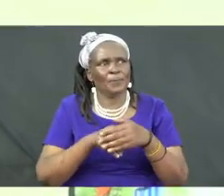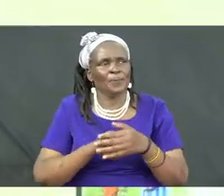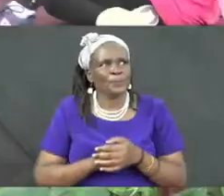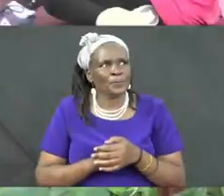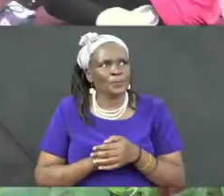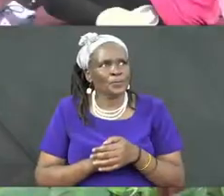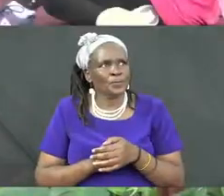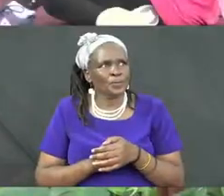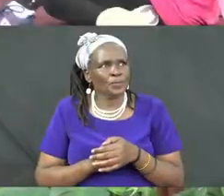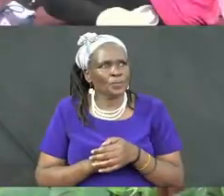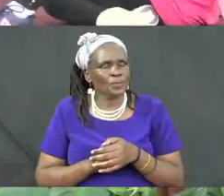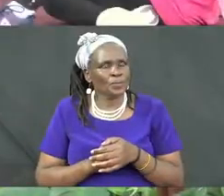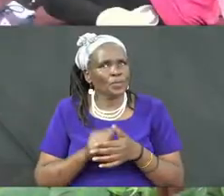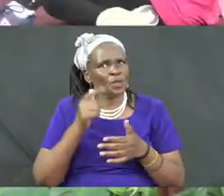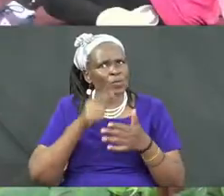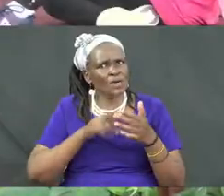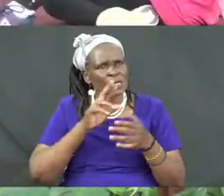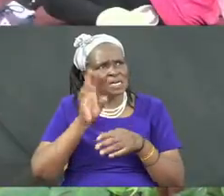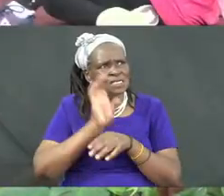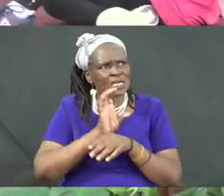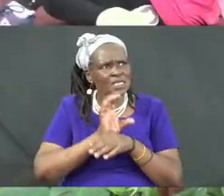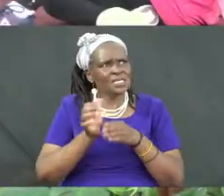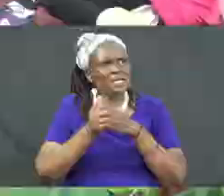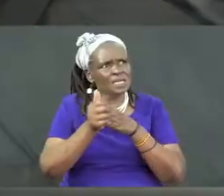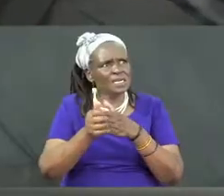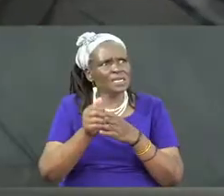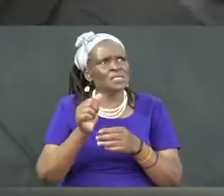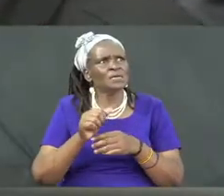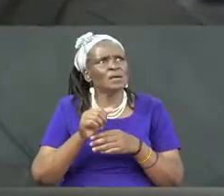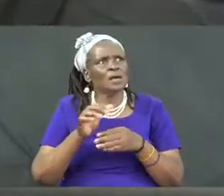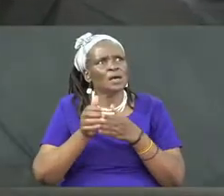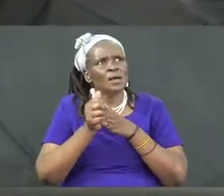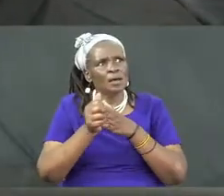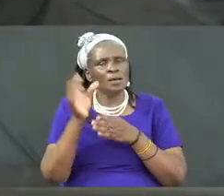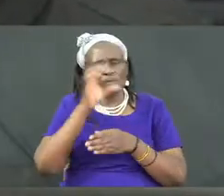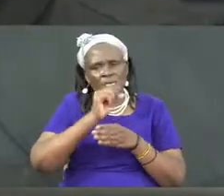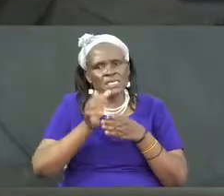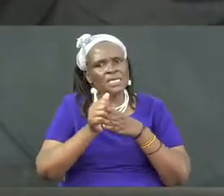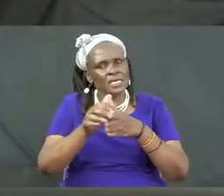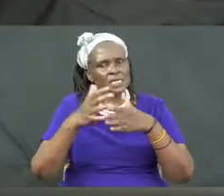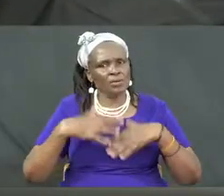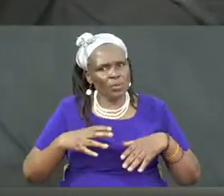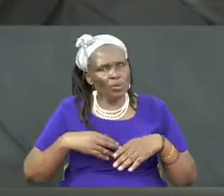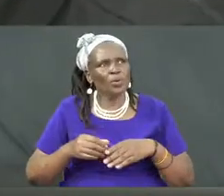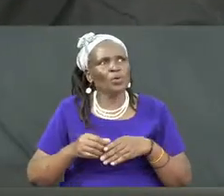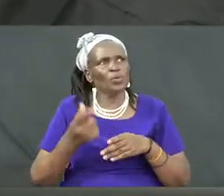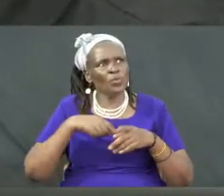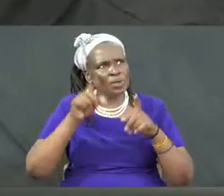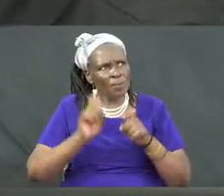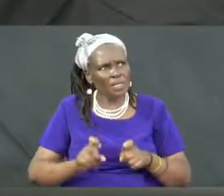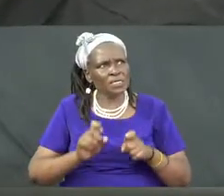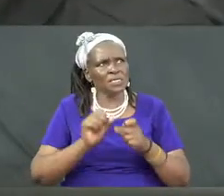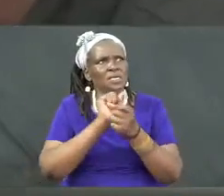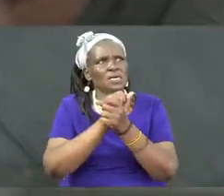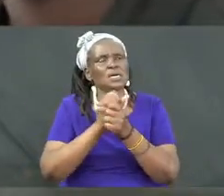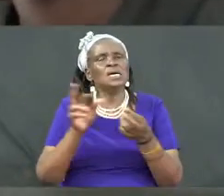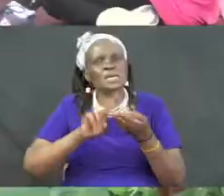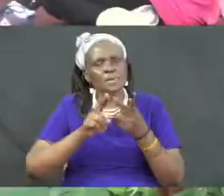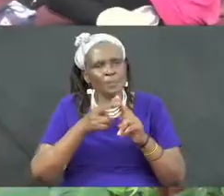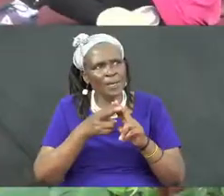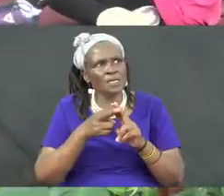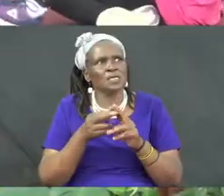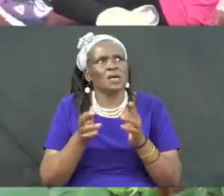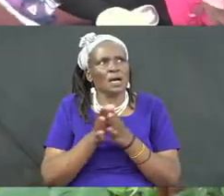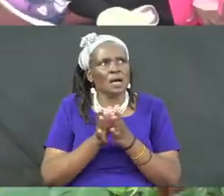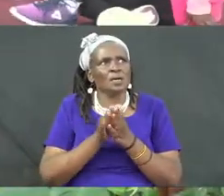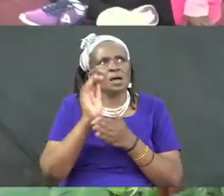Why are church leaders misleading people? People are not following God's teachings. We must repent. May God forgive